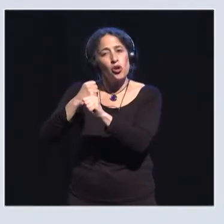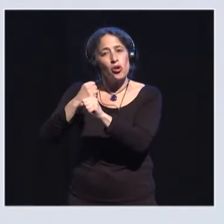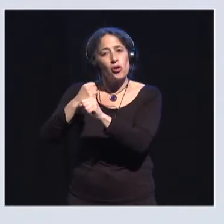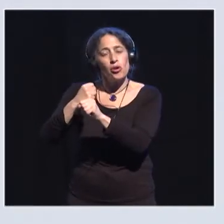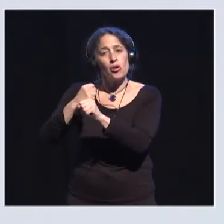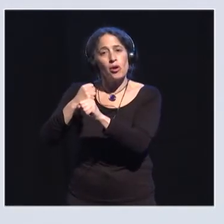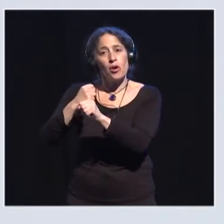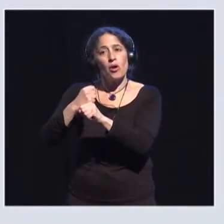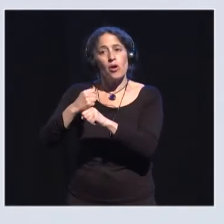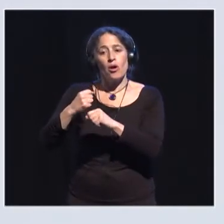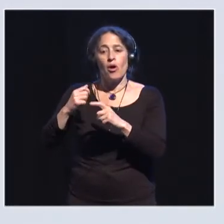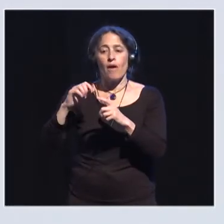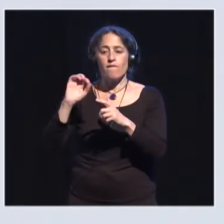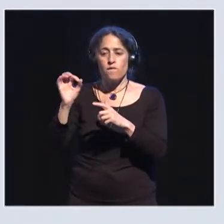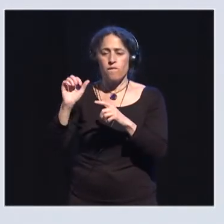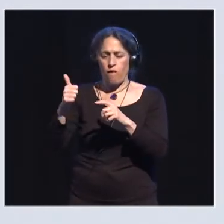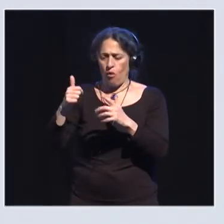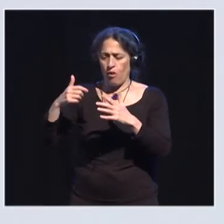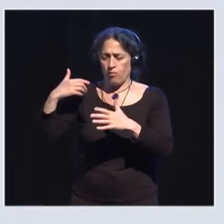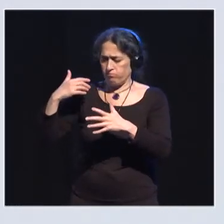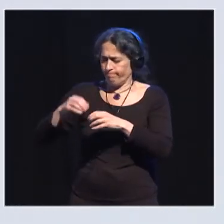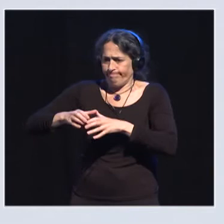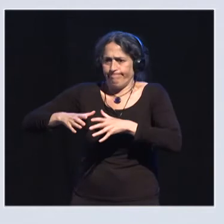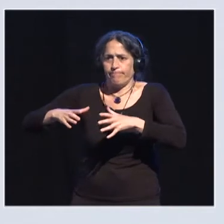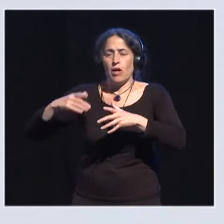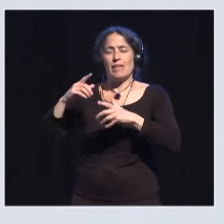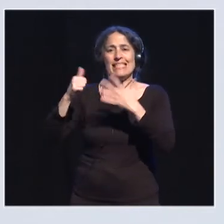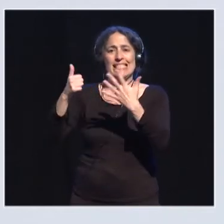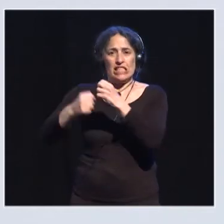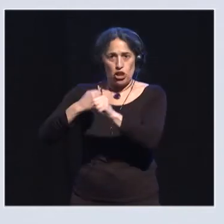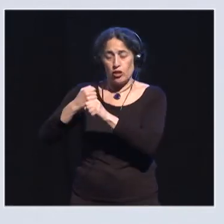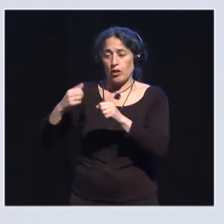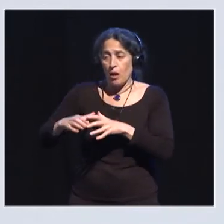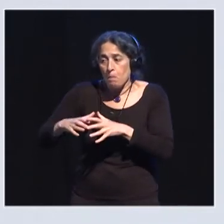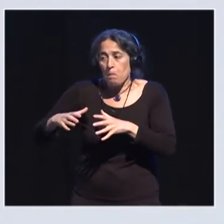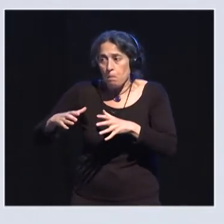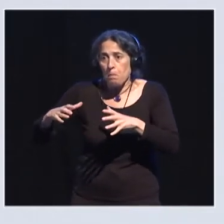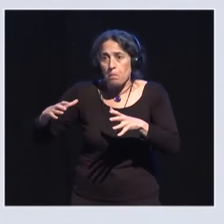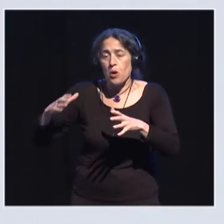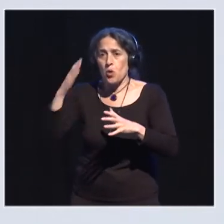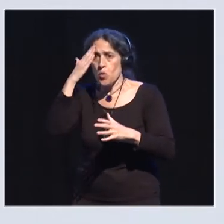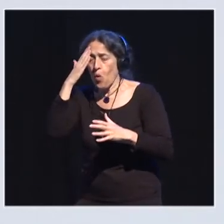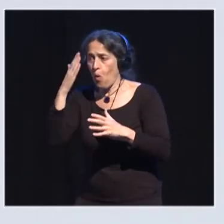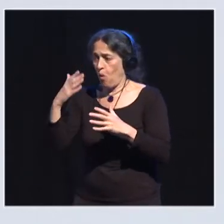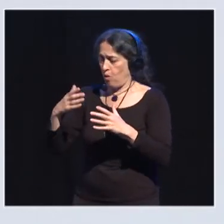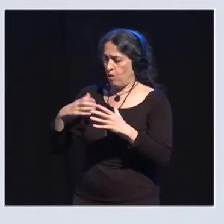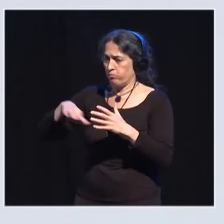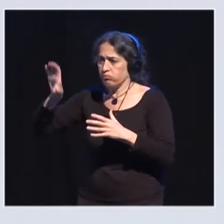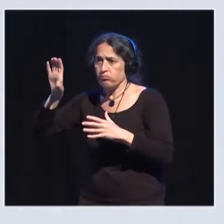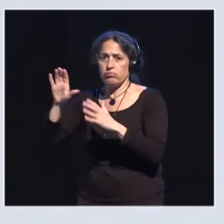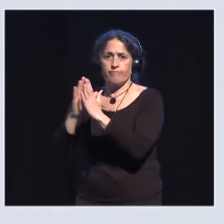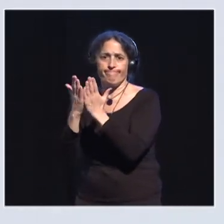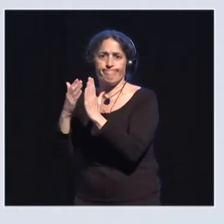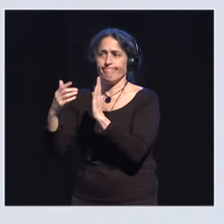first 1 million digital signatures. In the very beginning, to identify yourself when crossing borders, or to open envelopes,